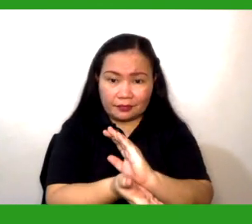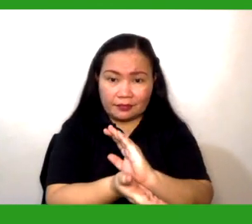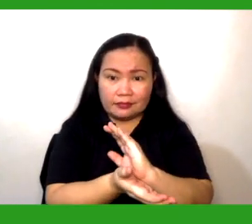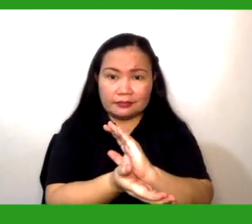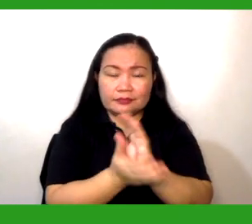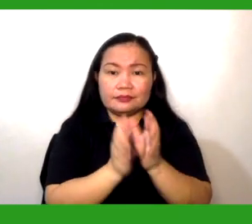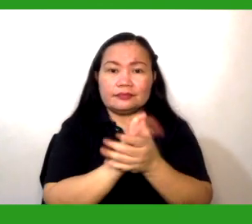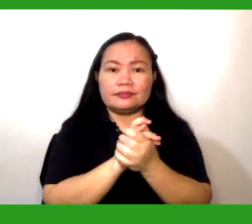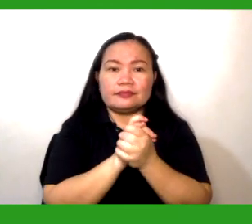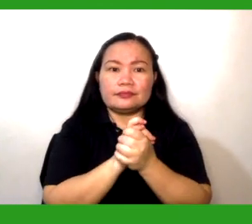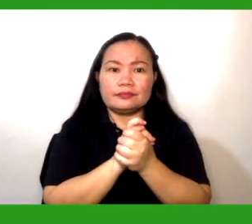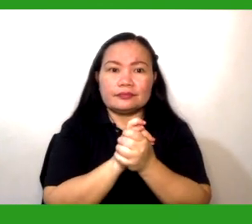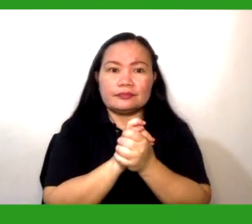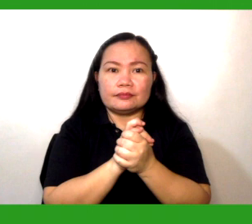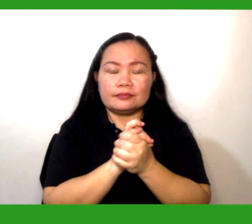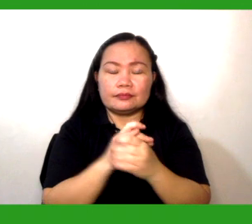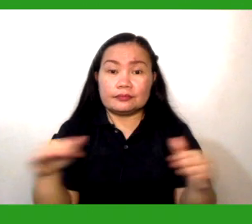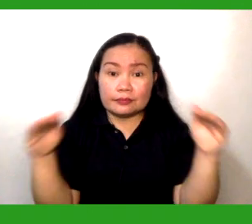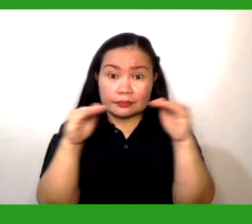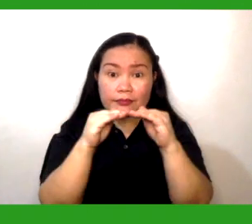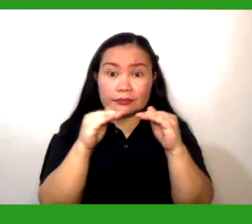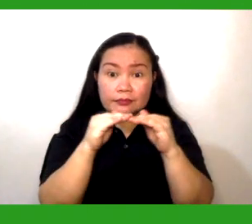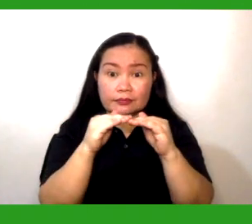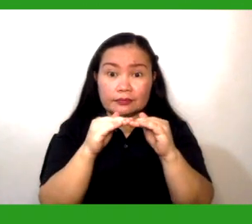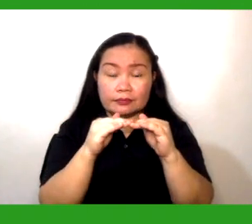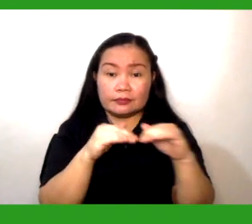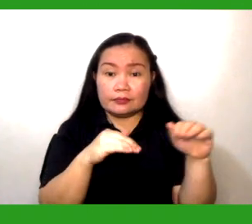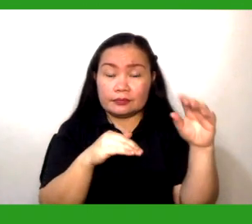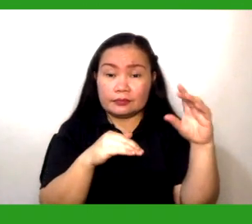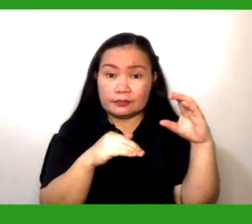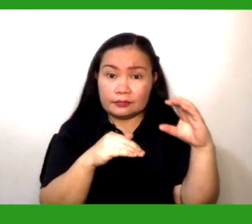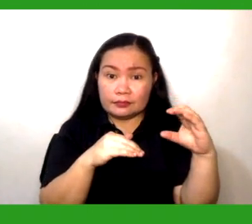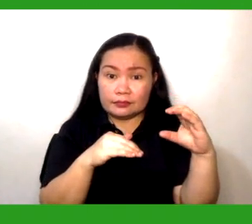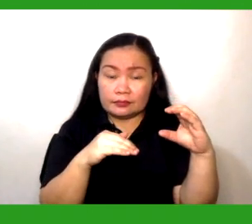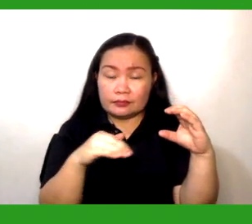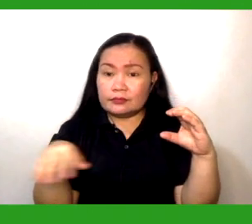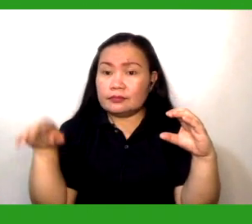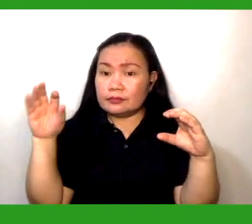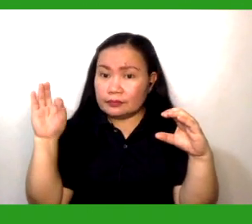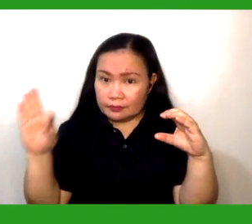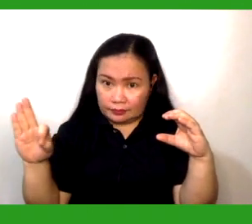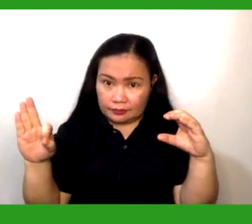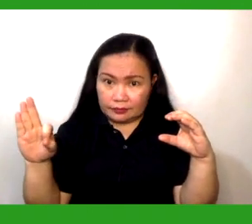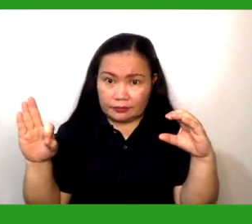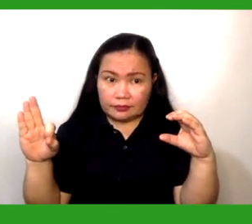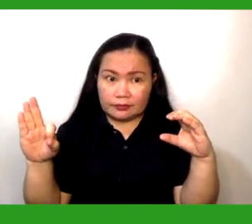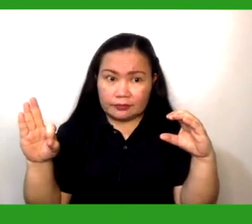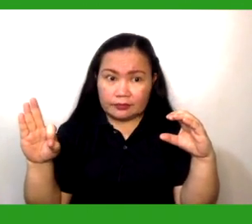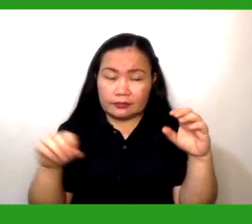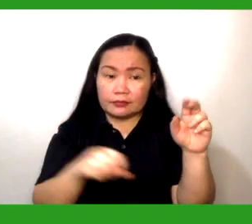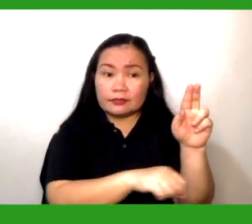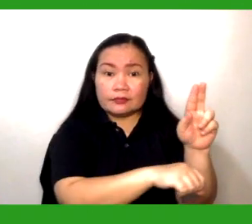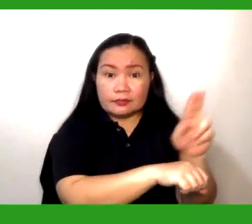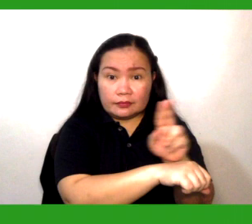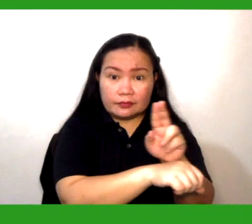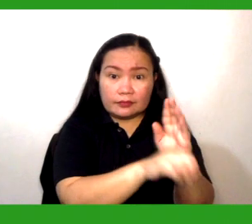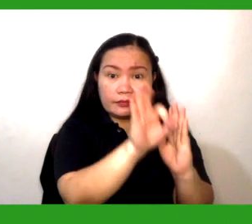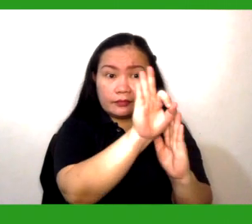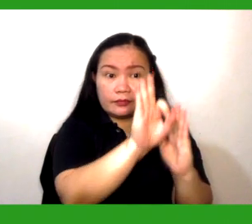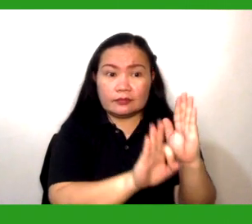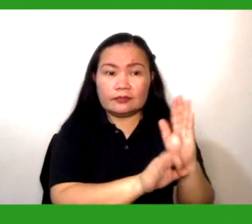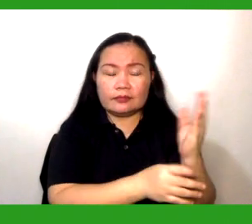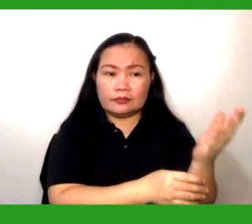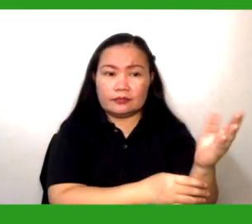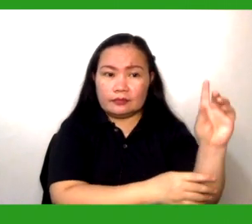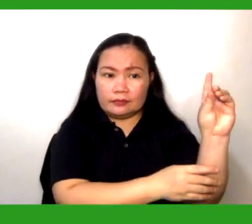degree Celsius, para ma-convert natin yung equivalent na Celsius ng degree Fahrenheit, we're gonna use this